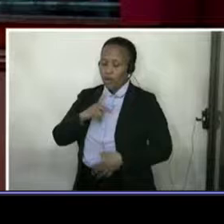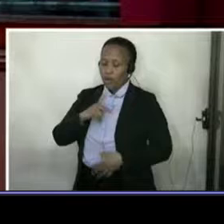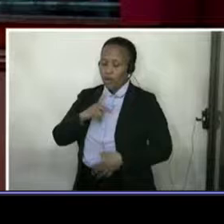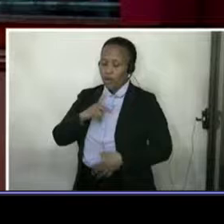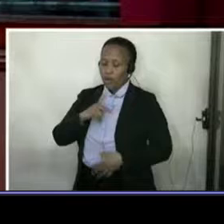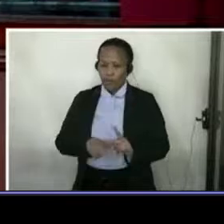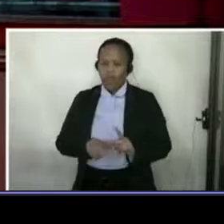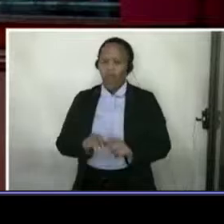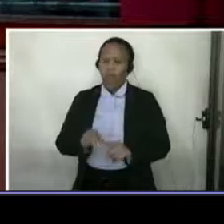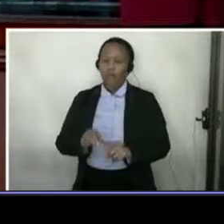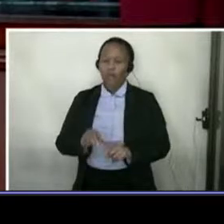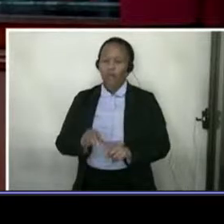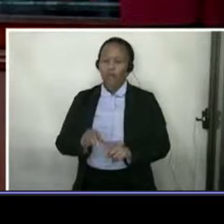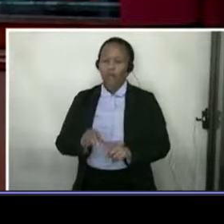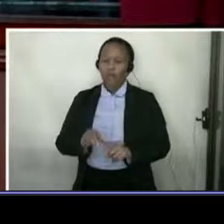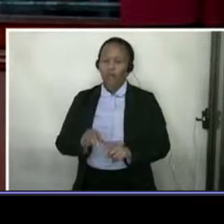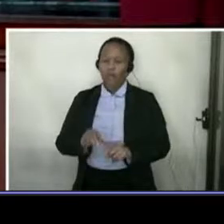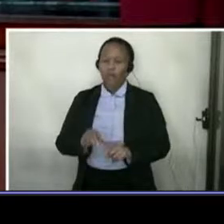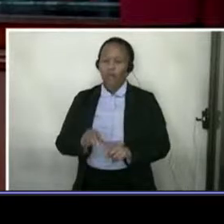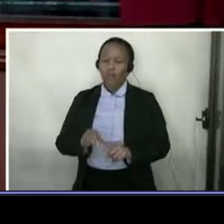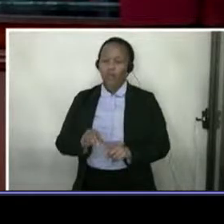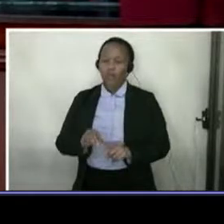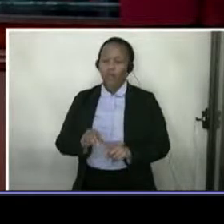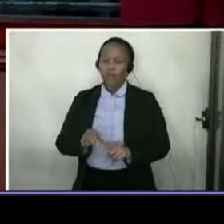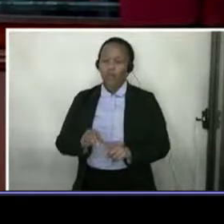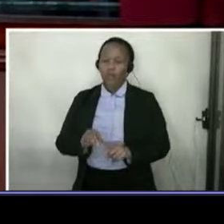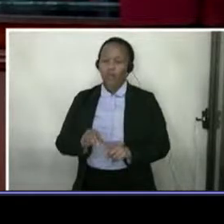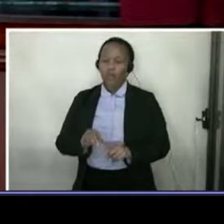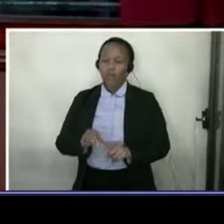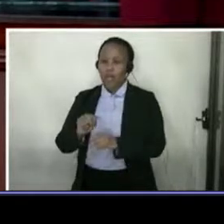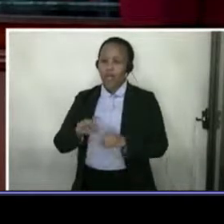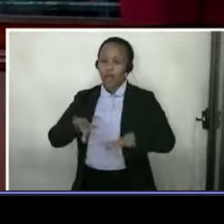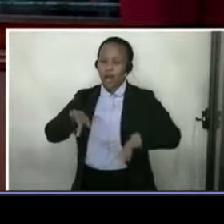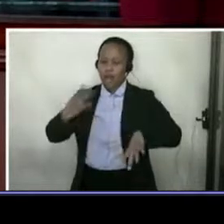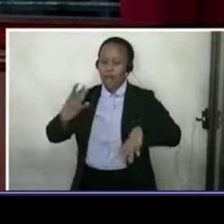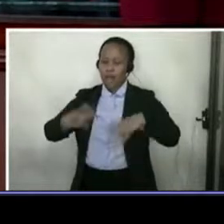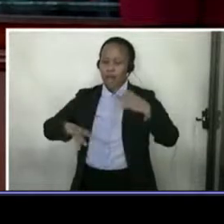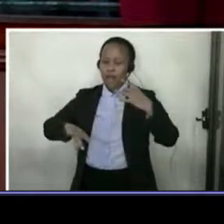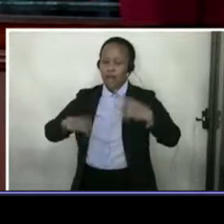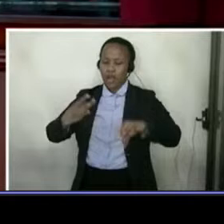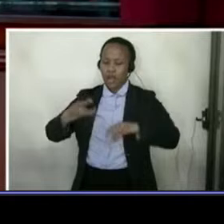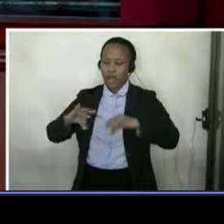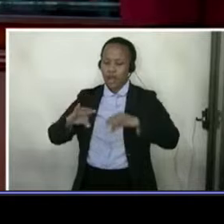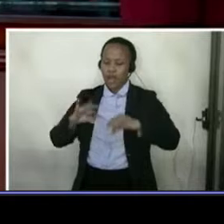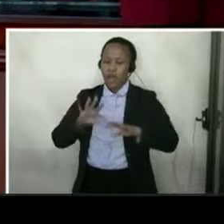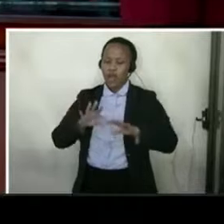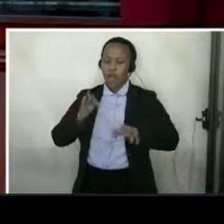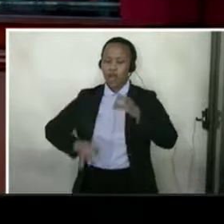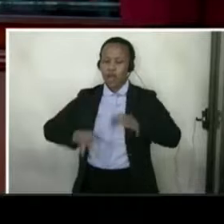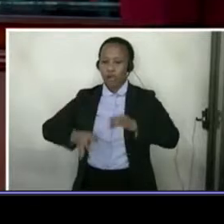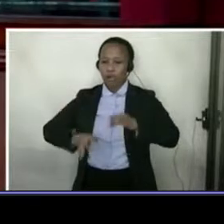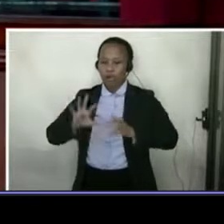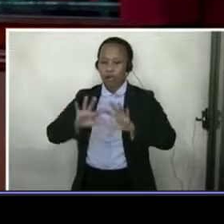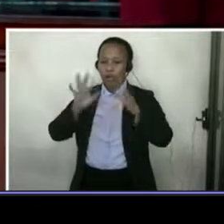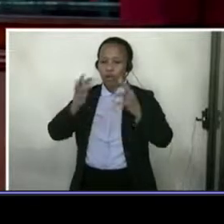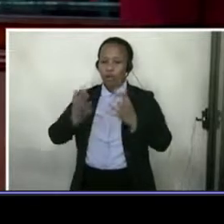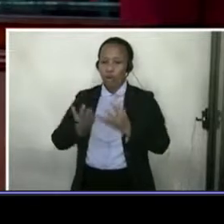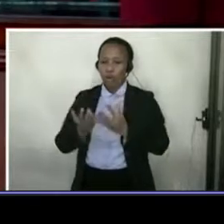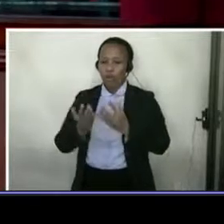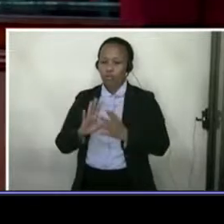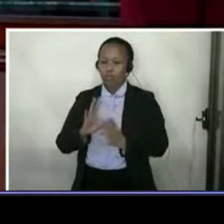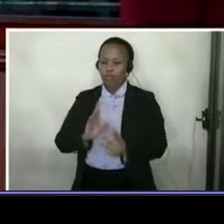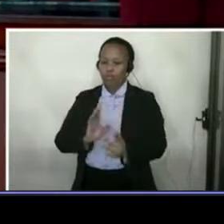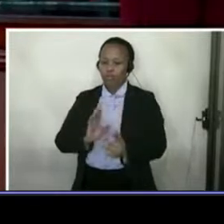Michelson Institute entitled Unpacking the Concept of Political Will to Confront Corruption,